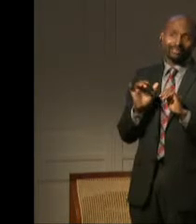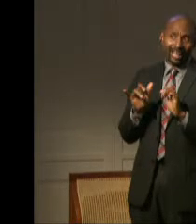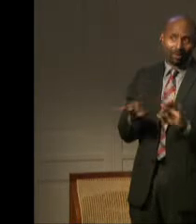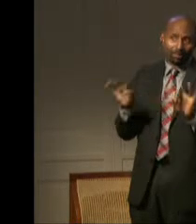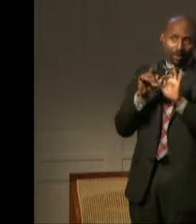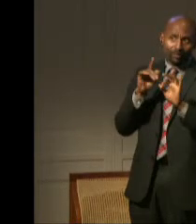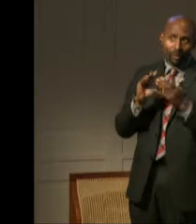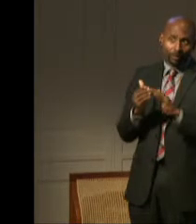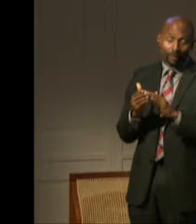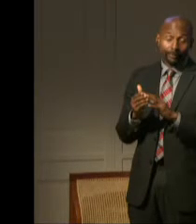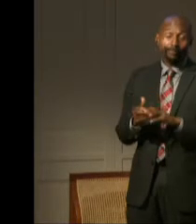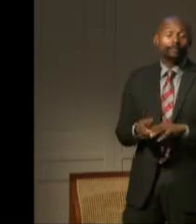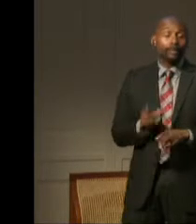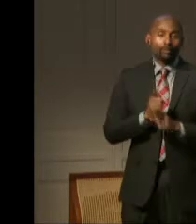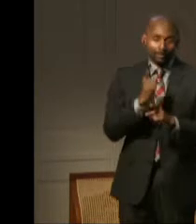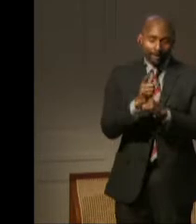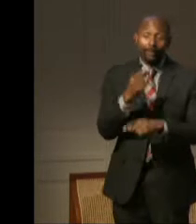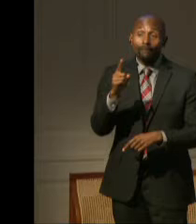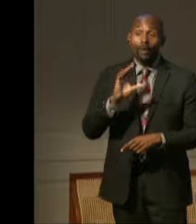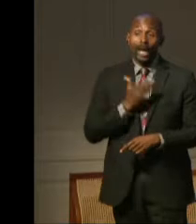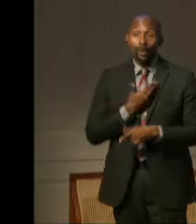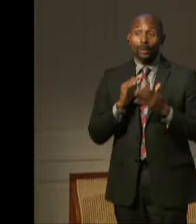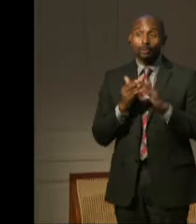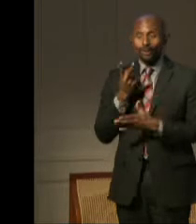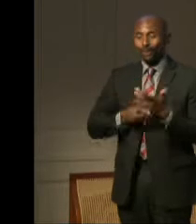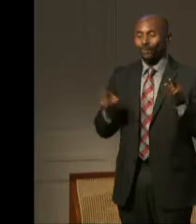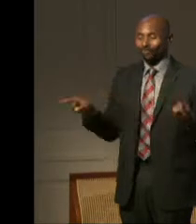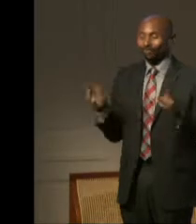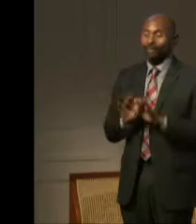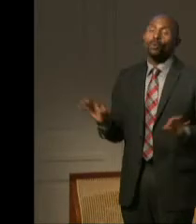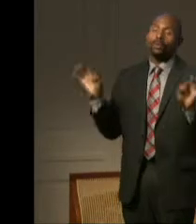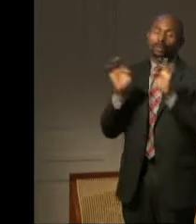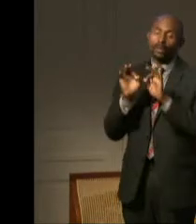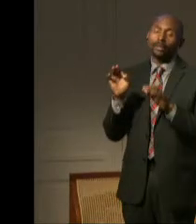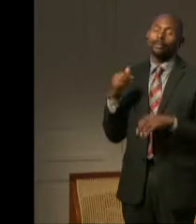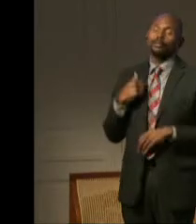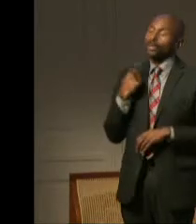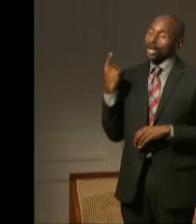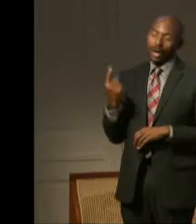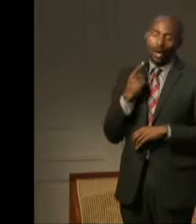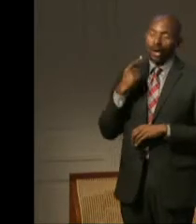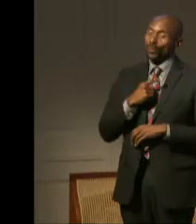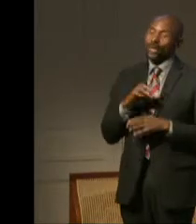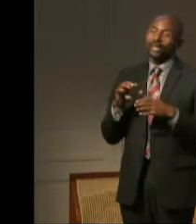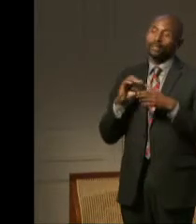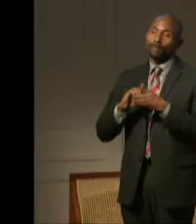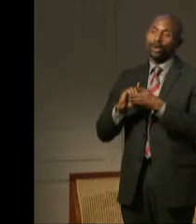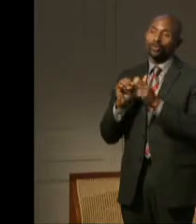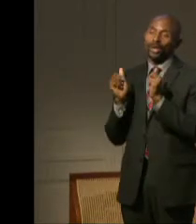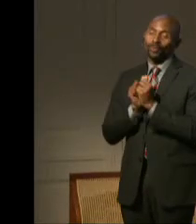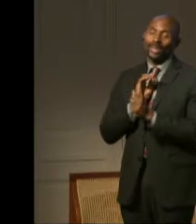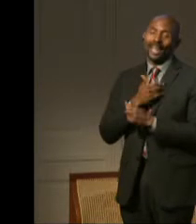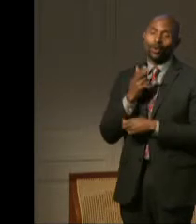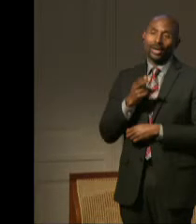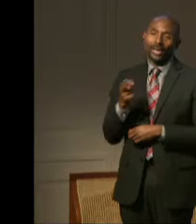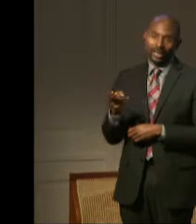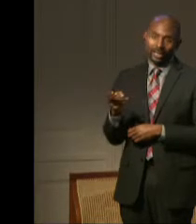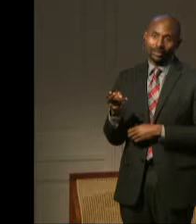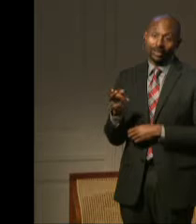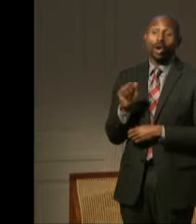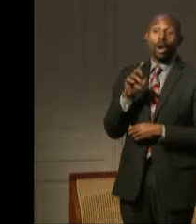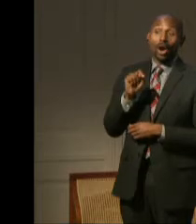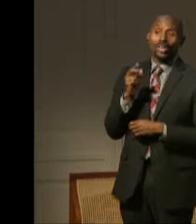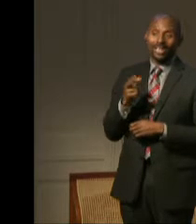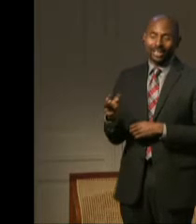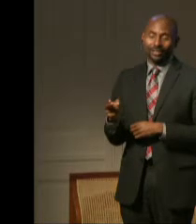say both are important. We have, we will always be a partner to our art history department.